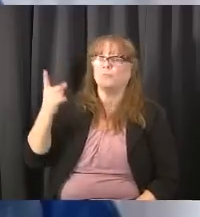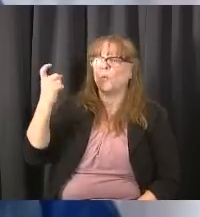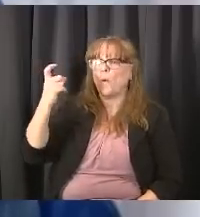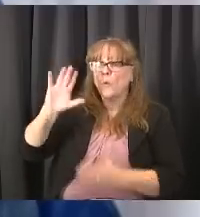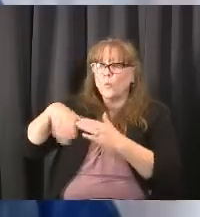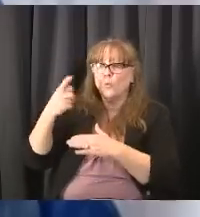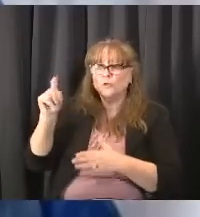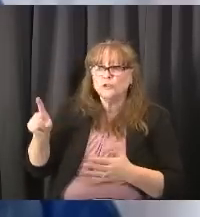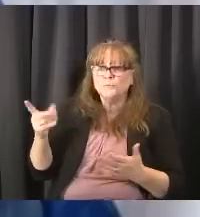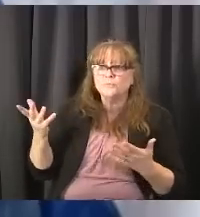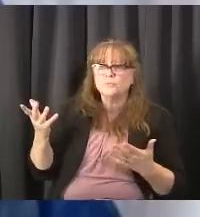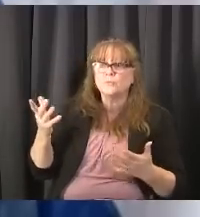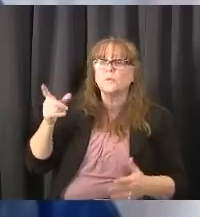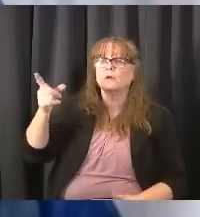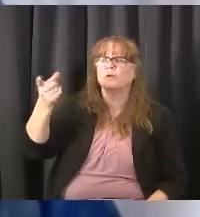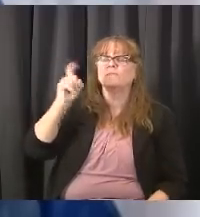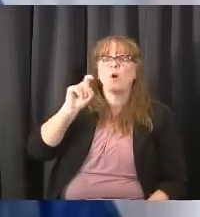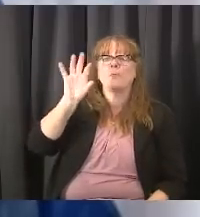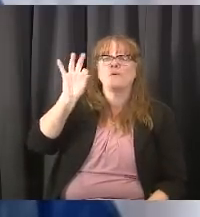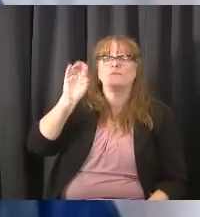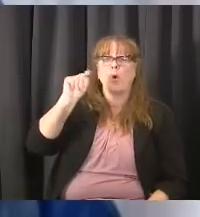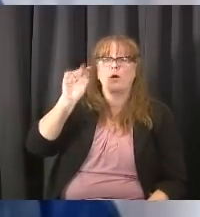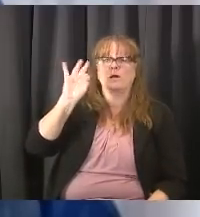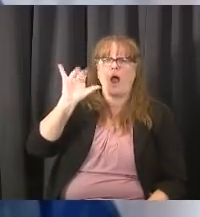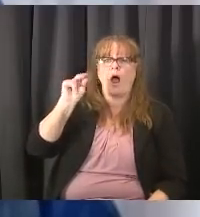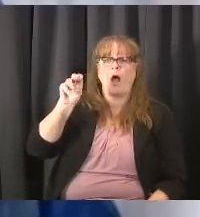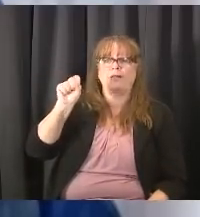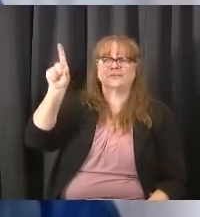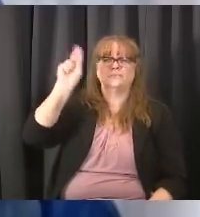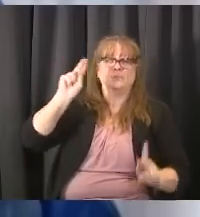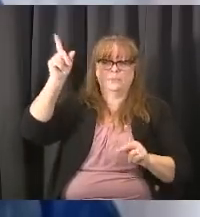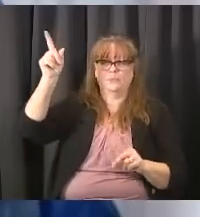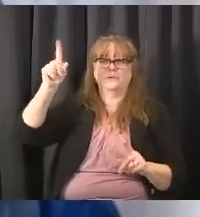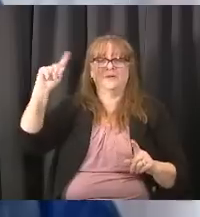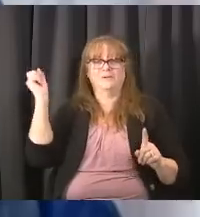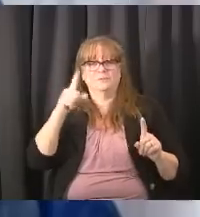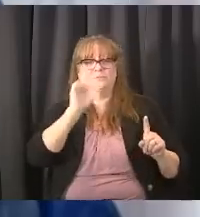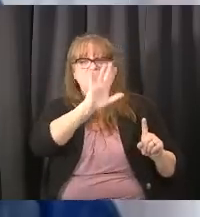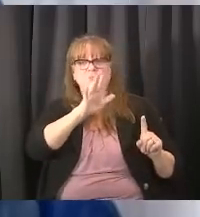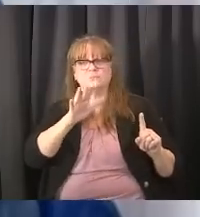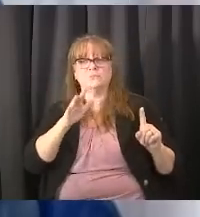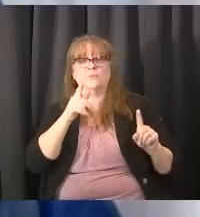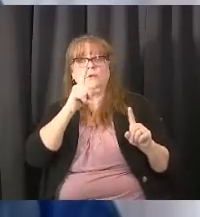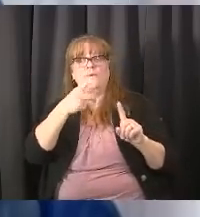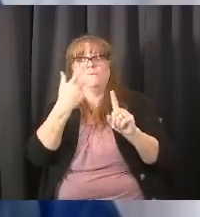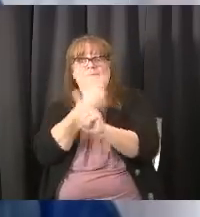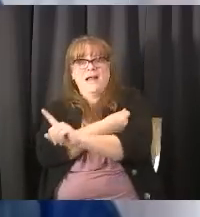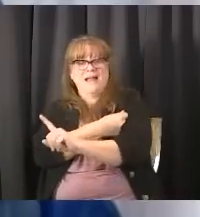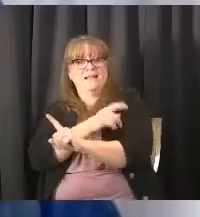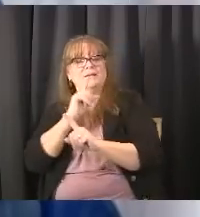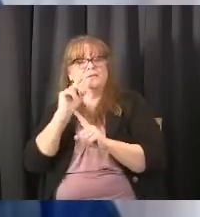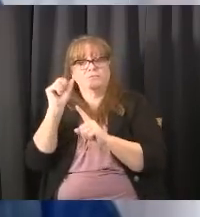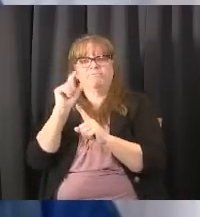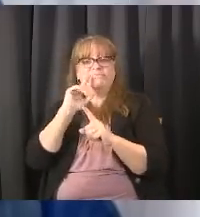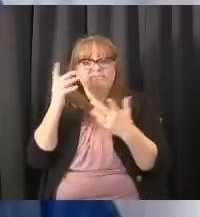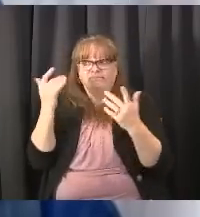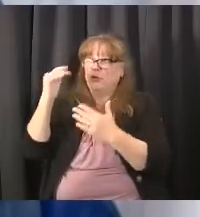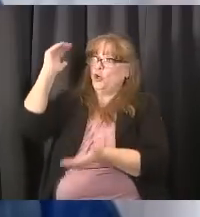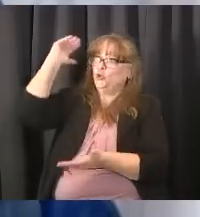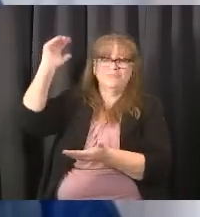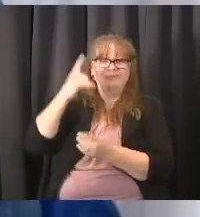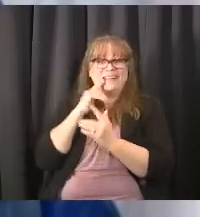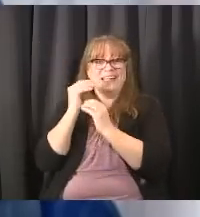understand vaccines are limited, the supply limited, but do you ever see a point where they will be able to be distributed so fast that there won't be a